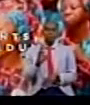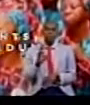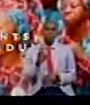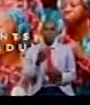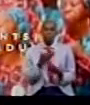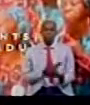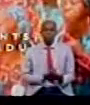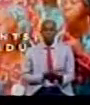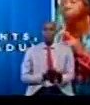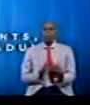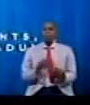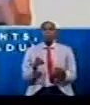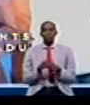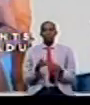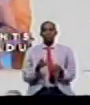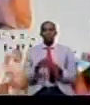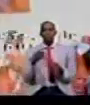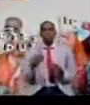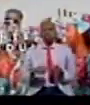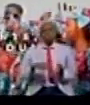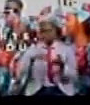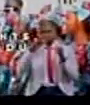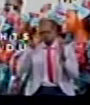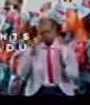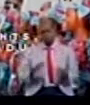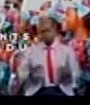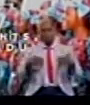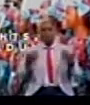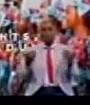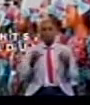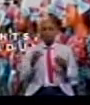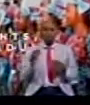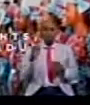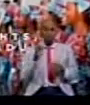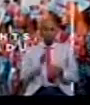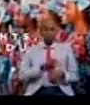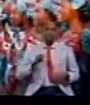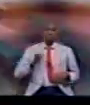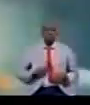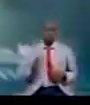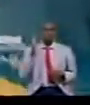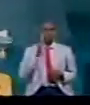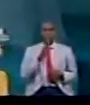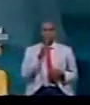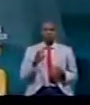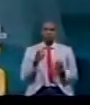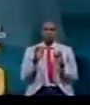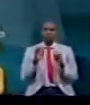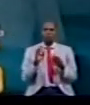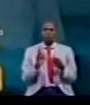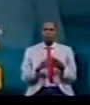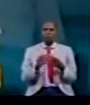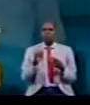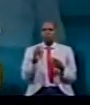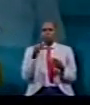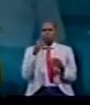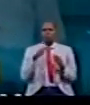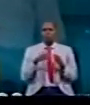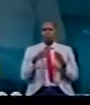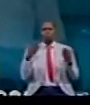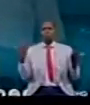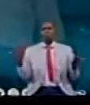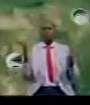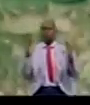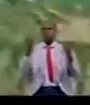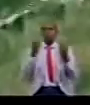will preserve our life from all the dangers, from all the attacks of the enemy. Open your mouth and begin to appropriate that blood, the blood